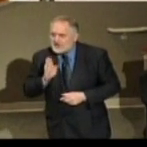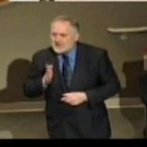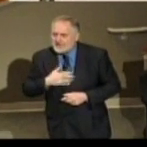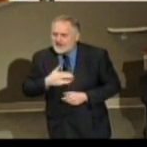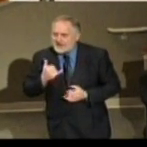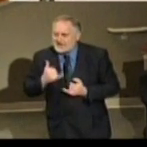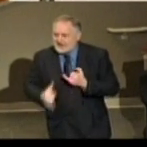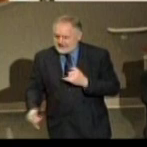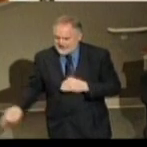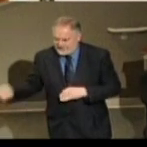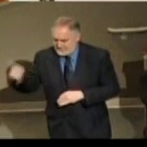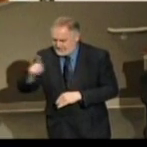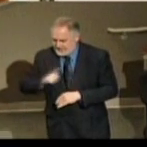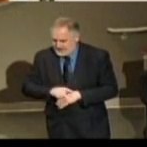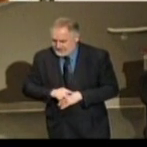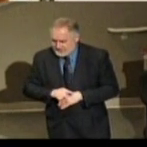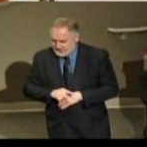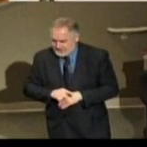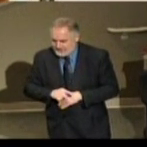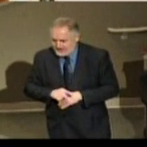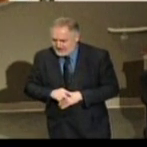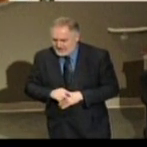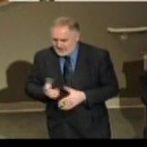and a good chance we won't know when.